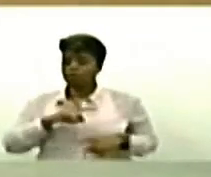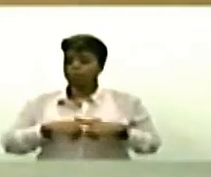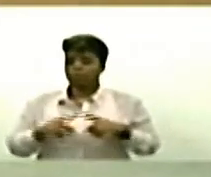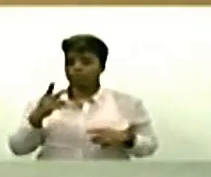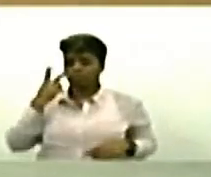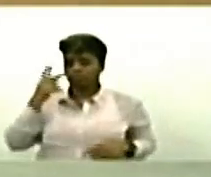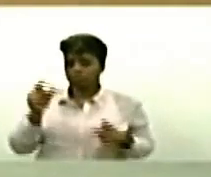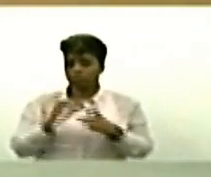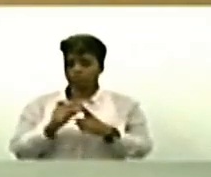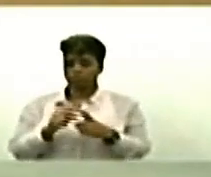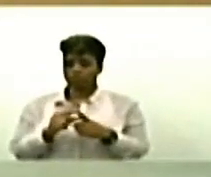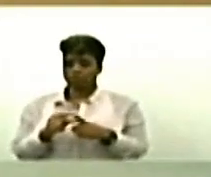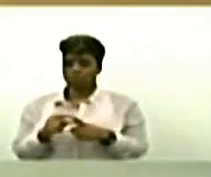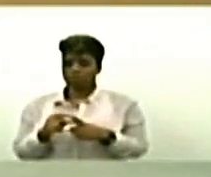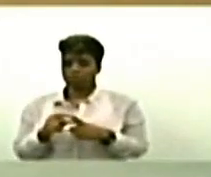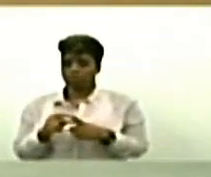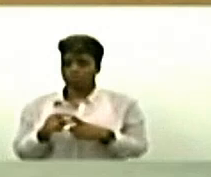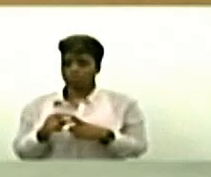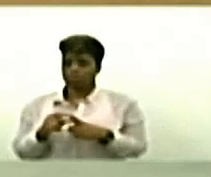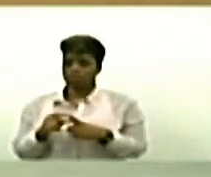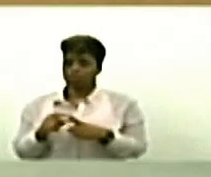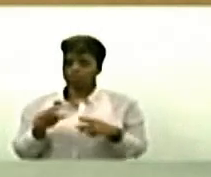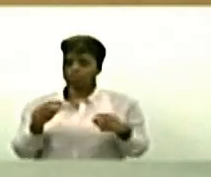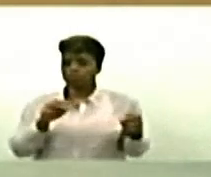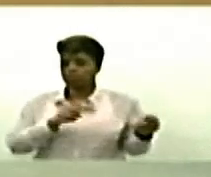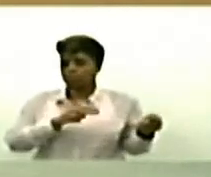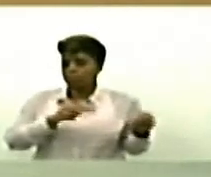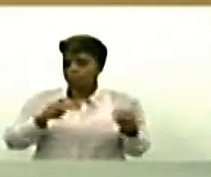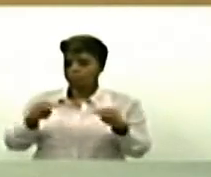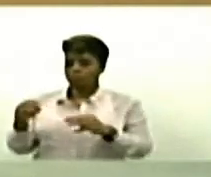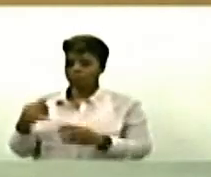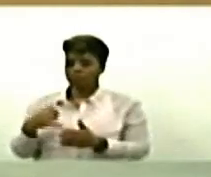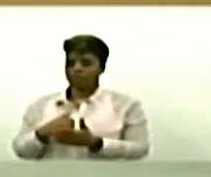the words to move it. I see that